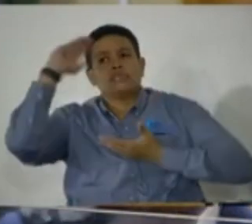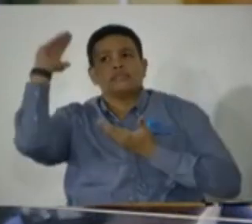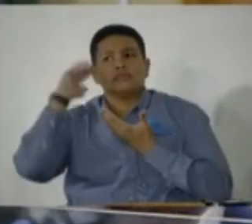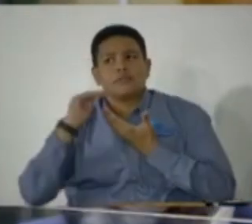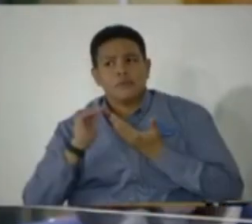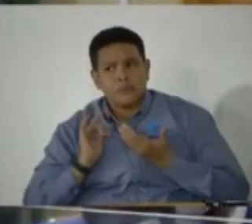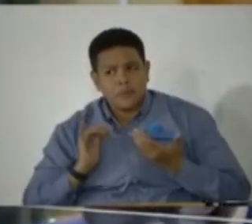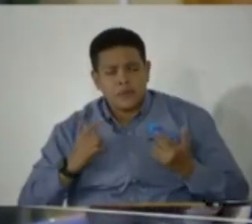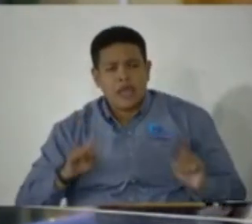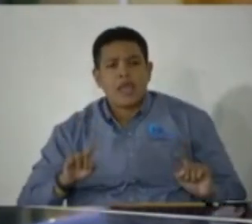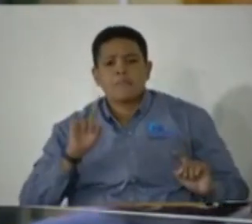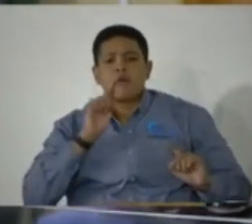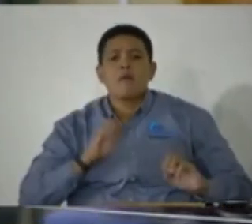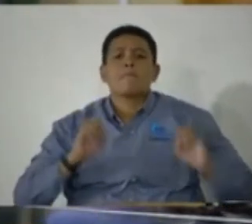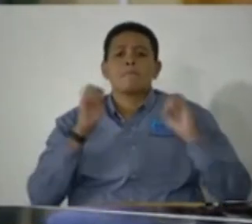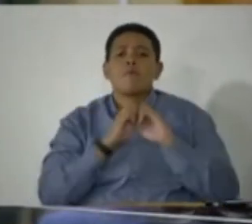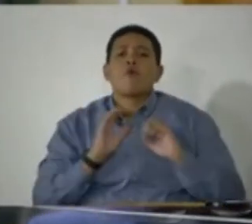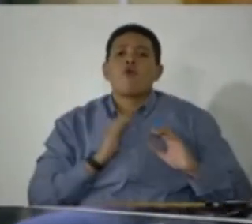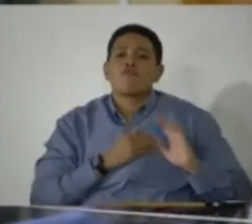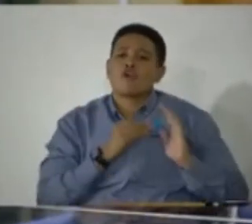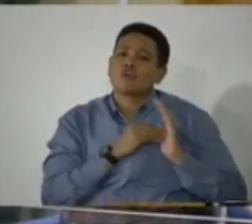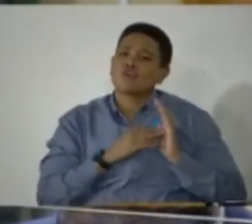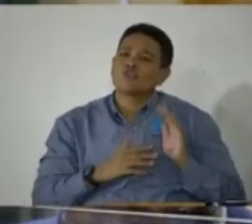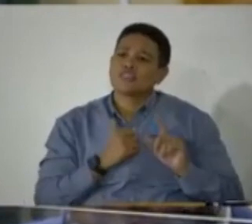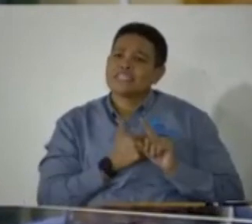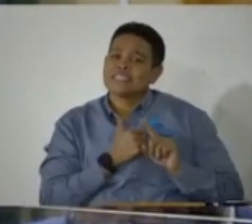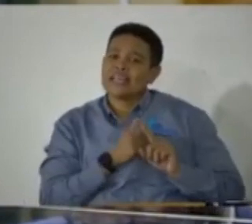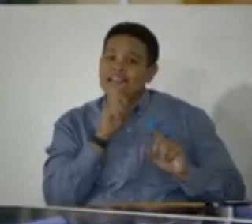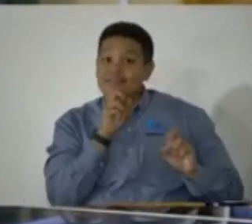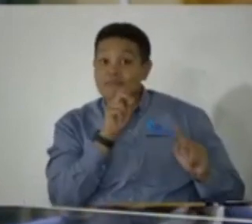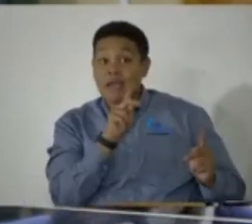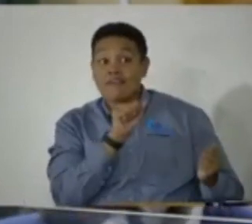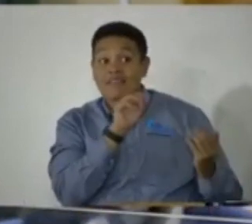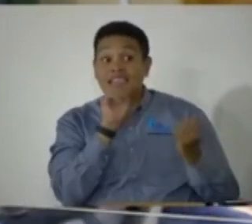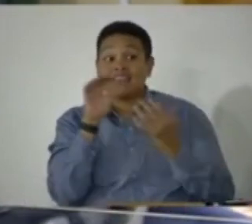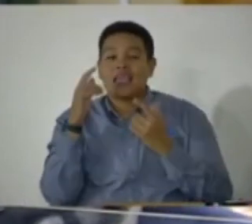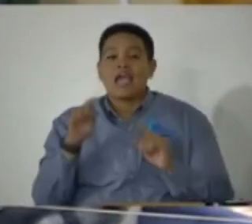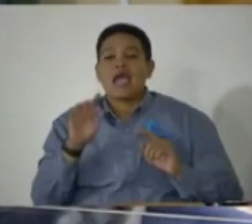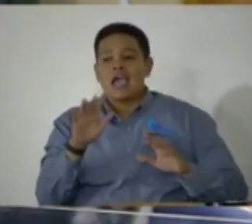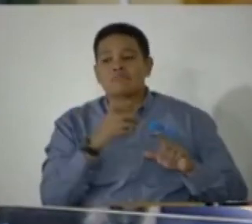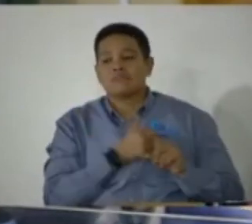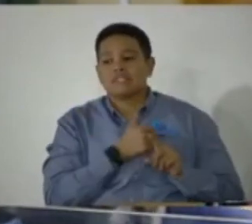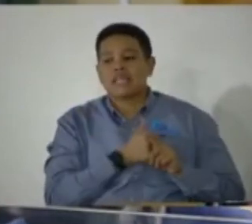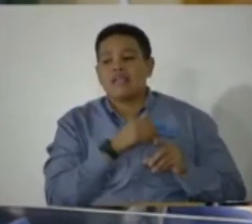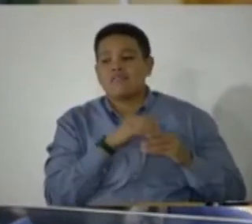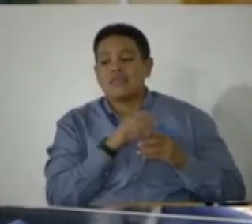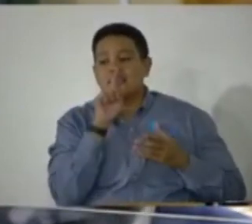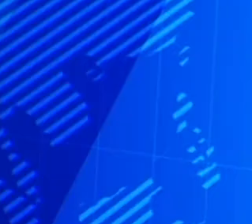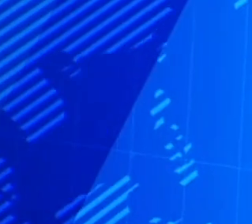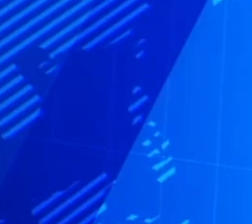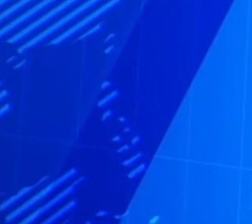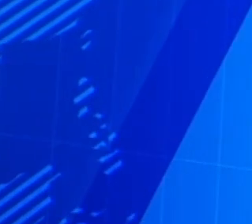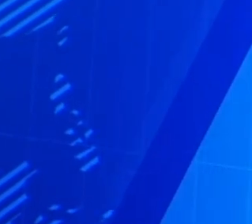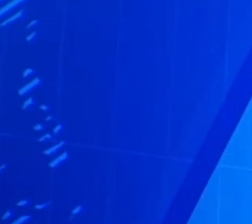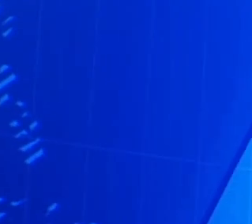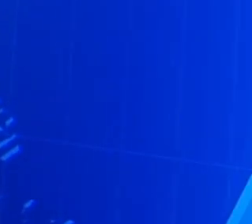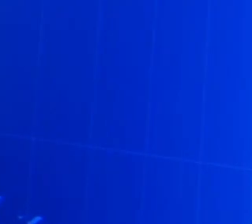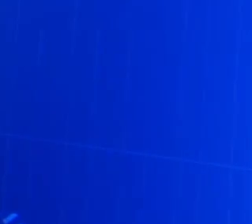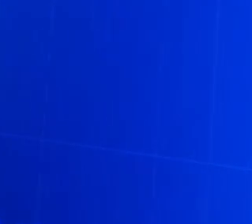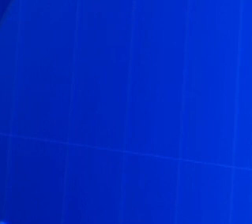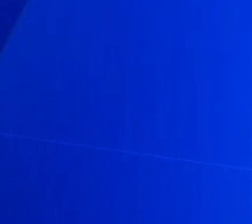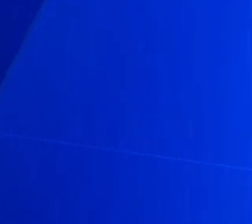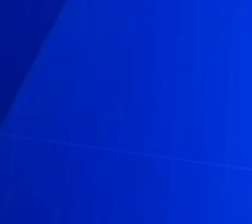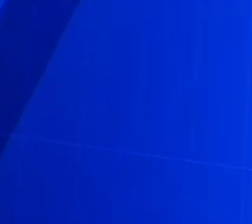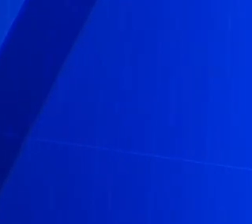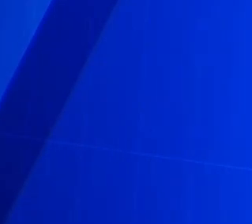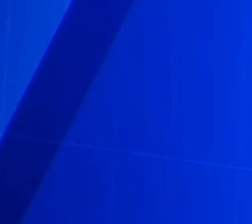significantly as more of our students return to the face-to-face in the weeks ahead. The minister